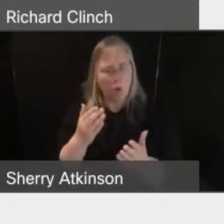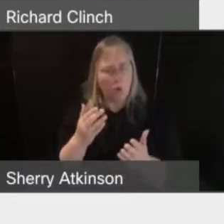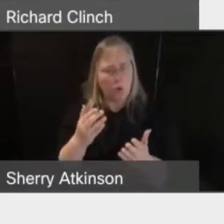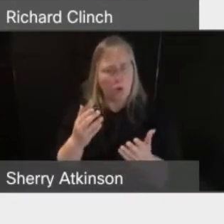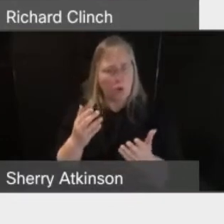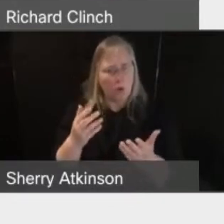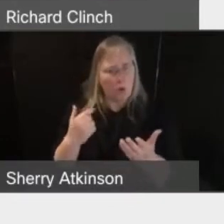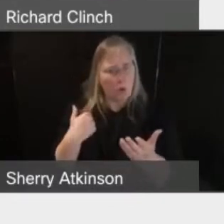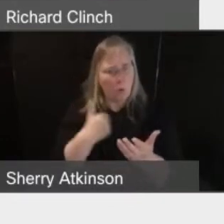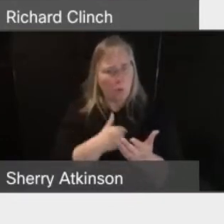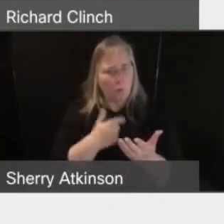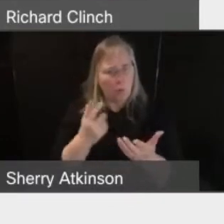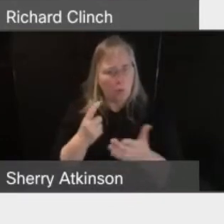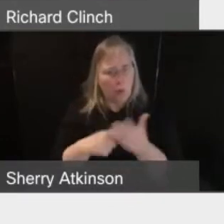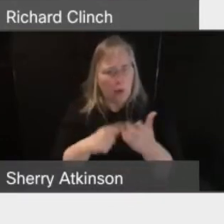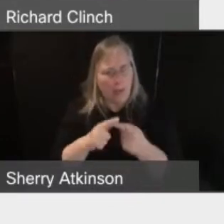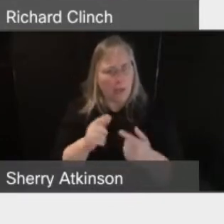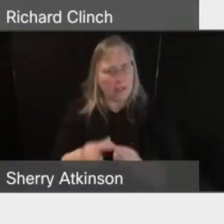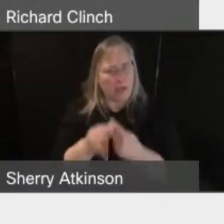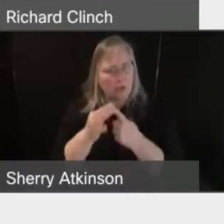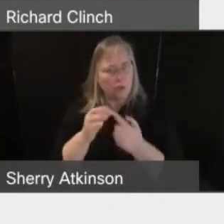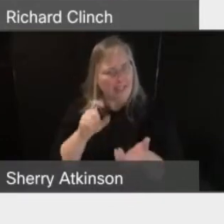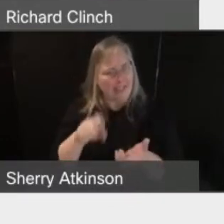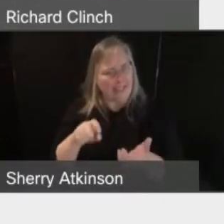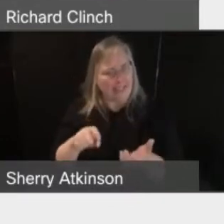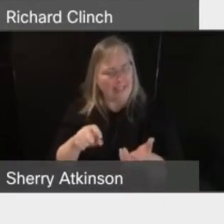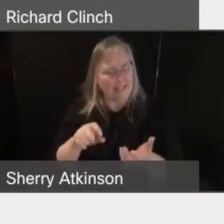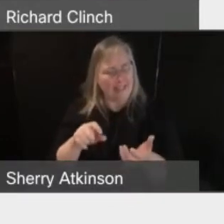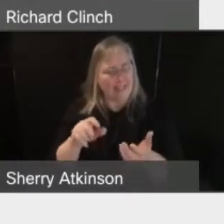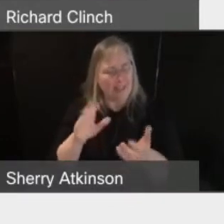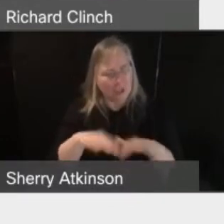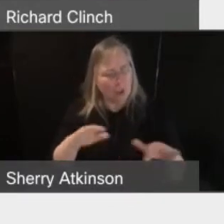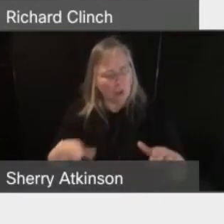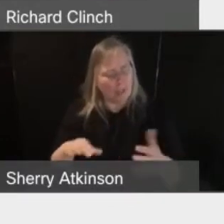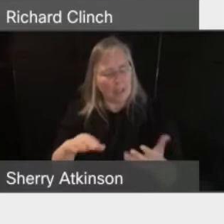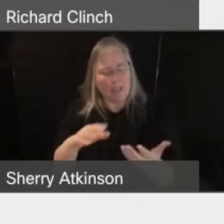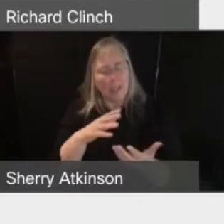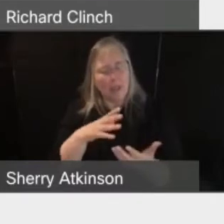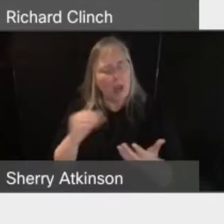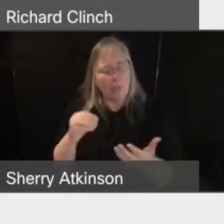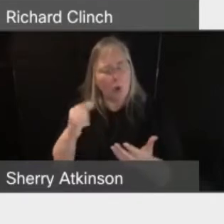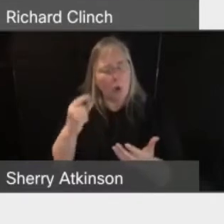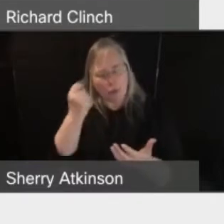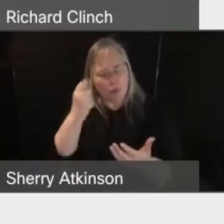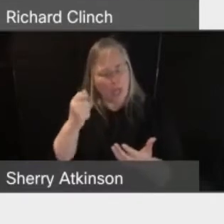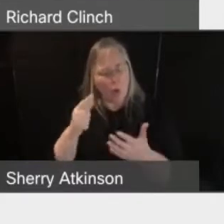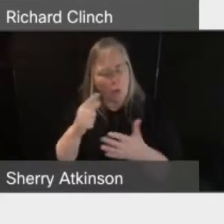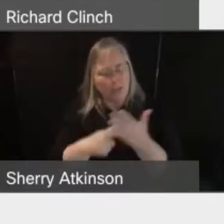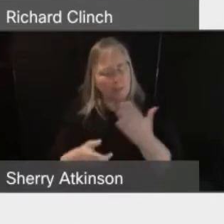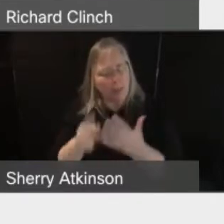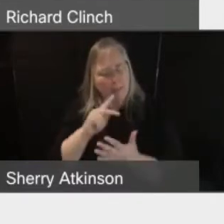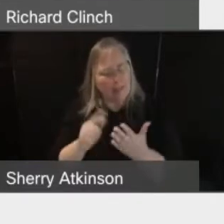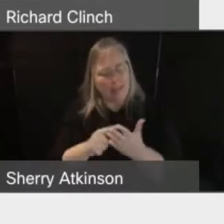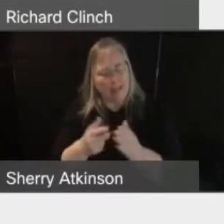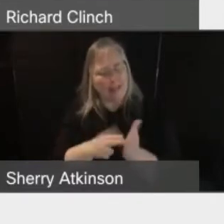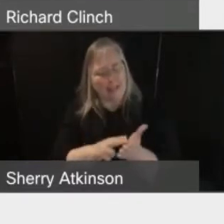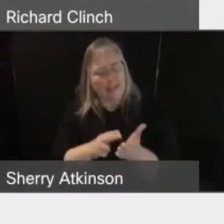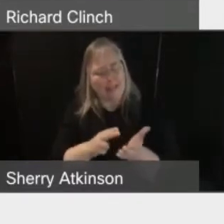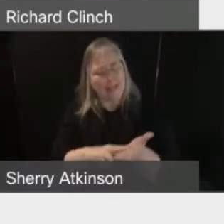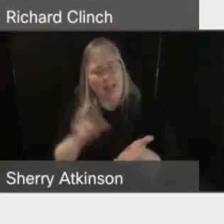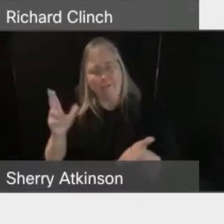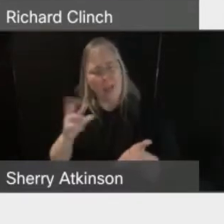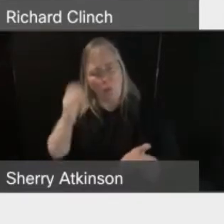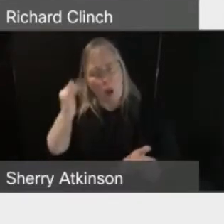or do we understand really the population that left and why? Well, and it's not a real simple answer. I can give you